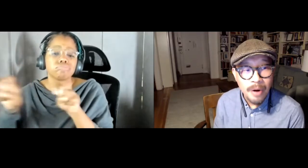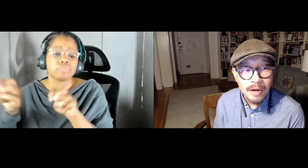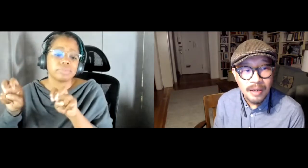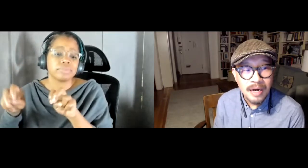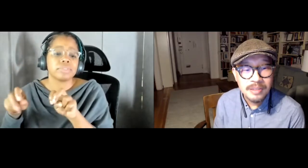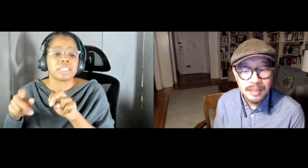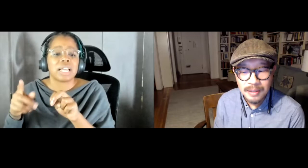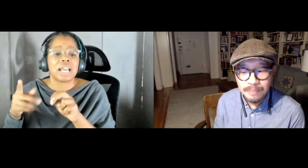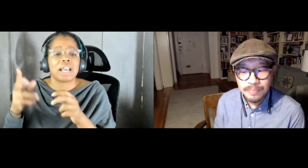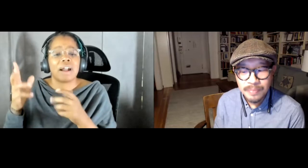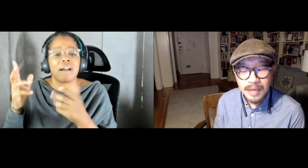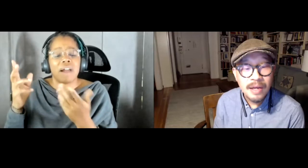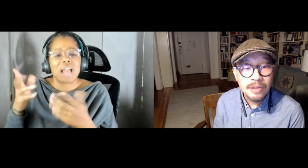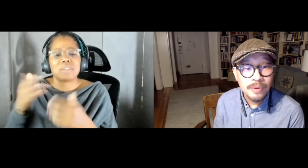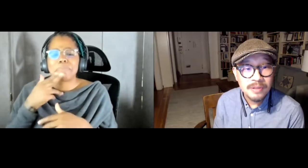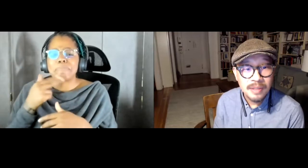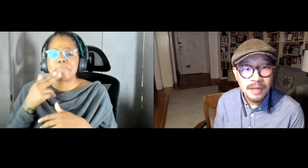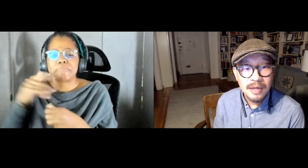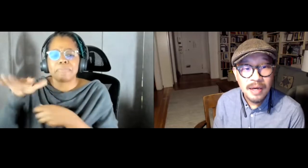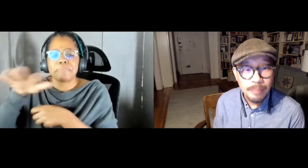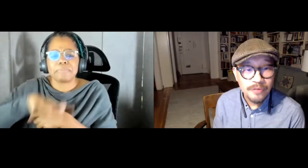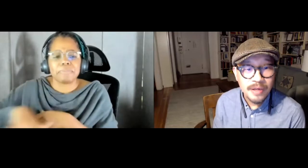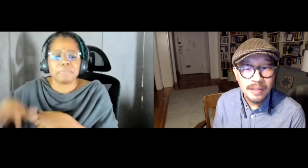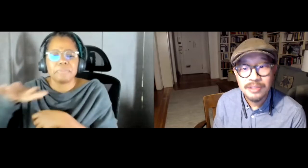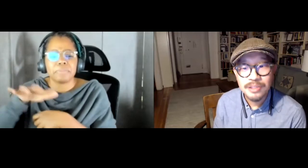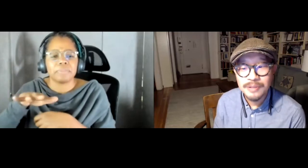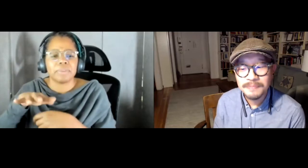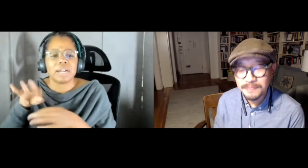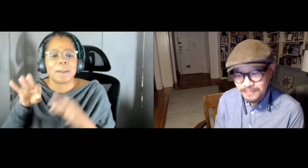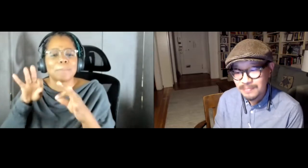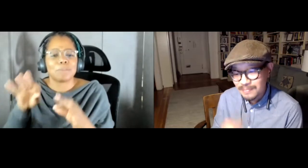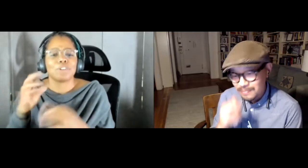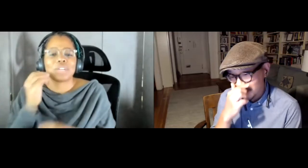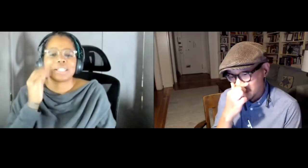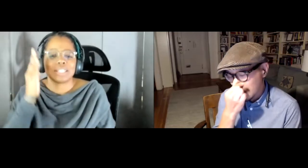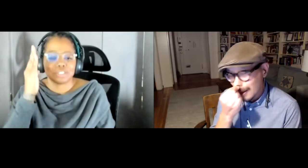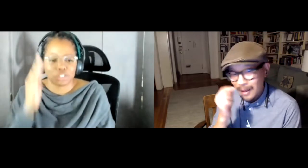for a park in our city. In other words, a perfect lunch.